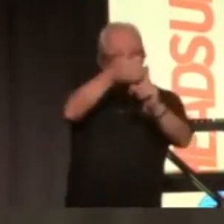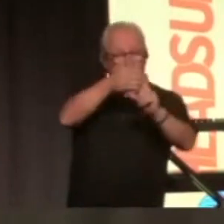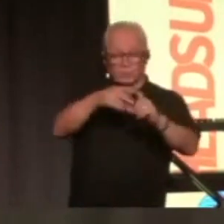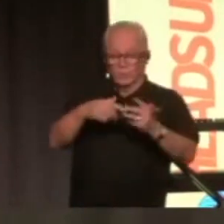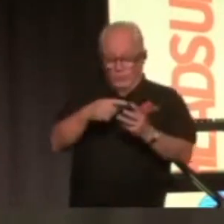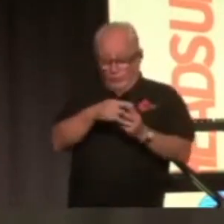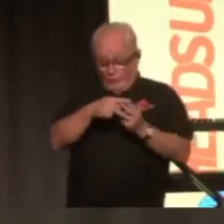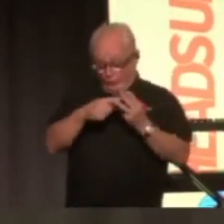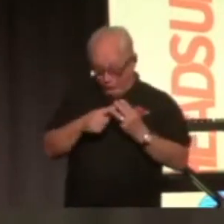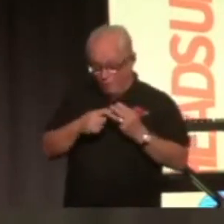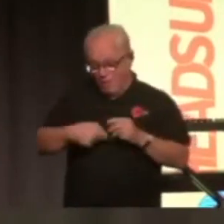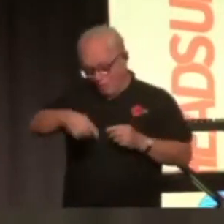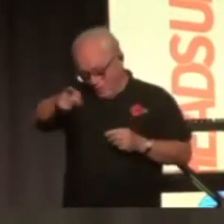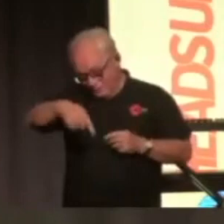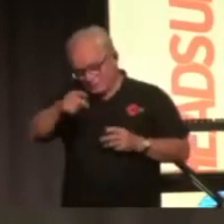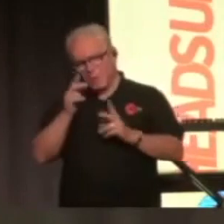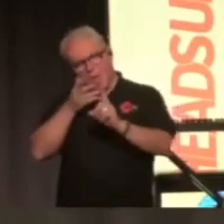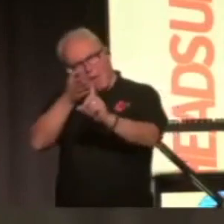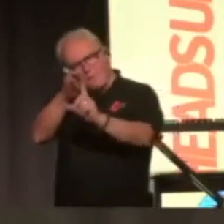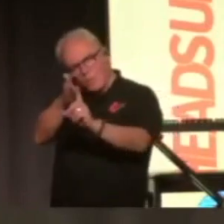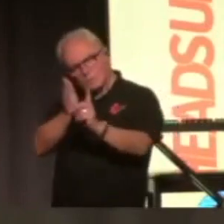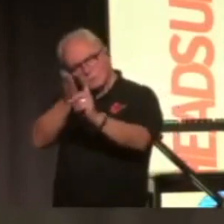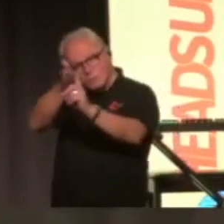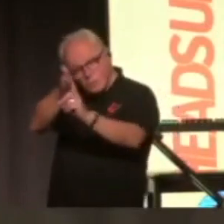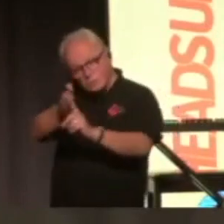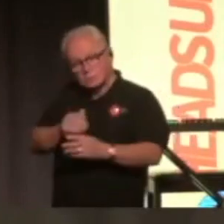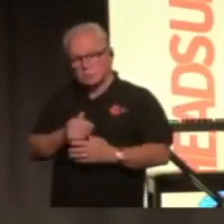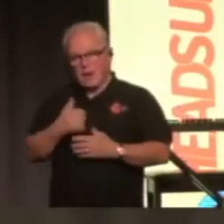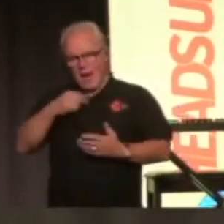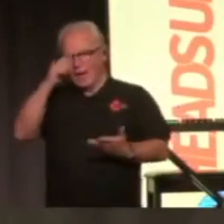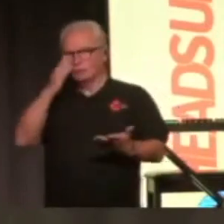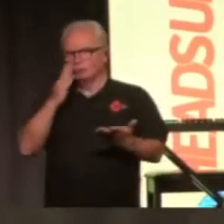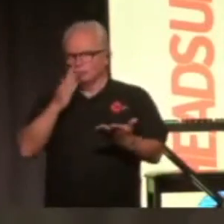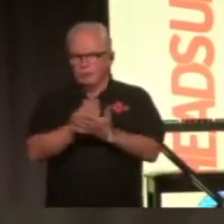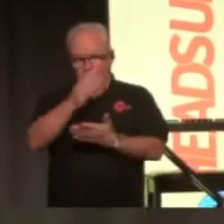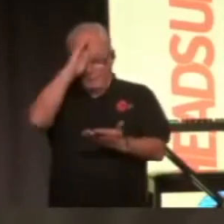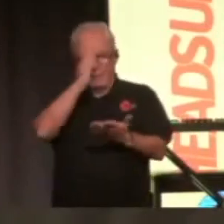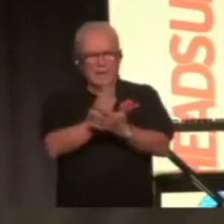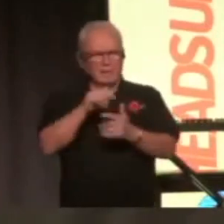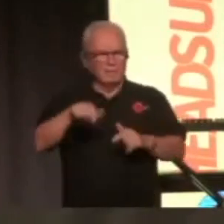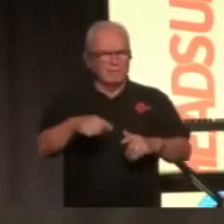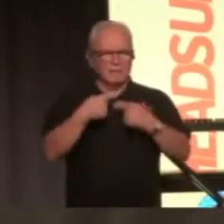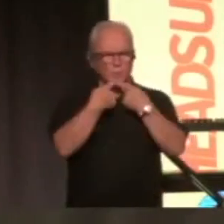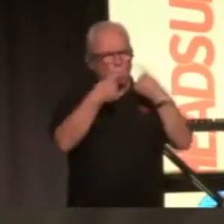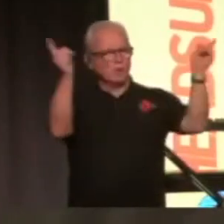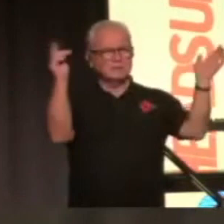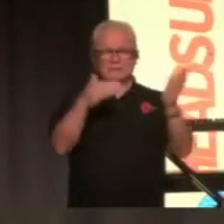3 weeks is where we're going to go. And I really believe that this word that I'm giving you today